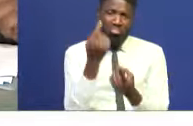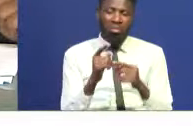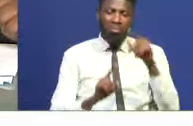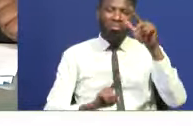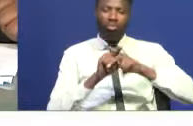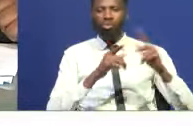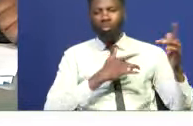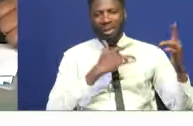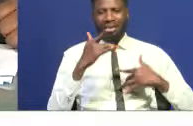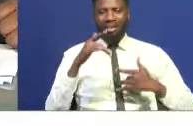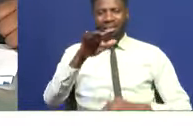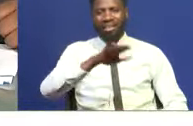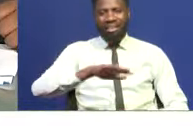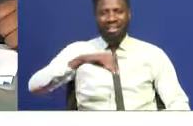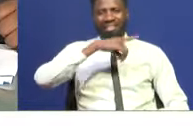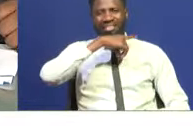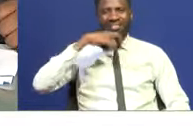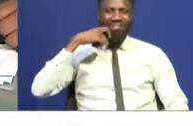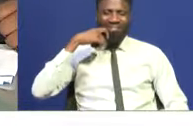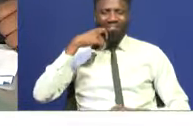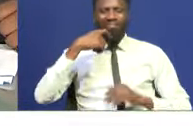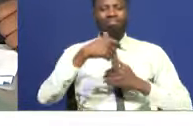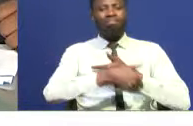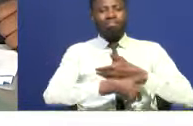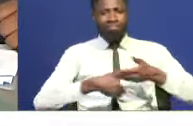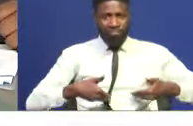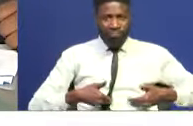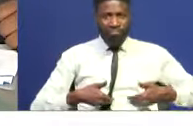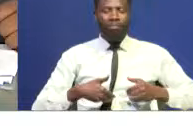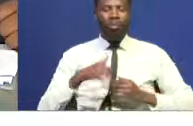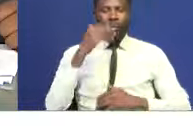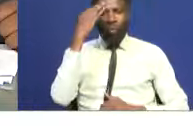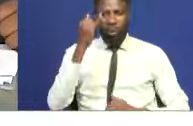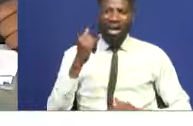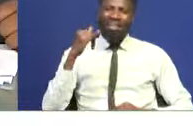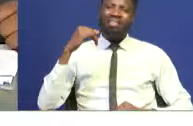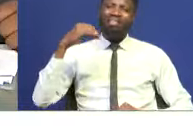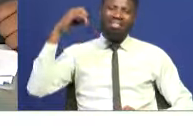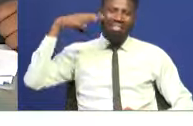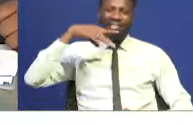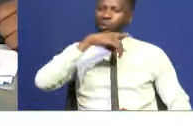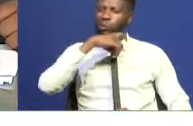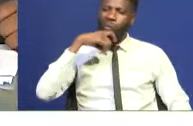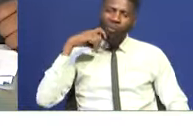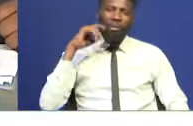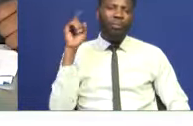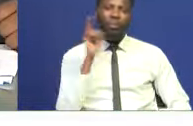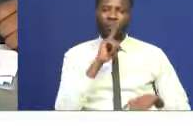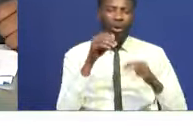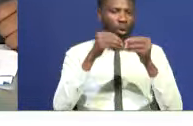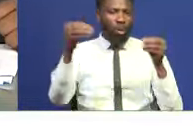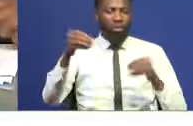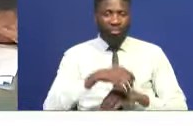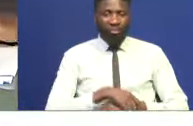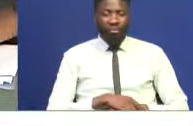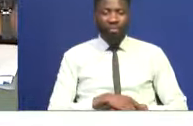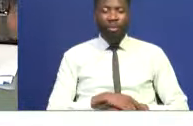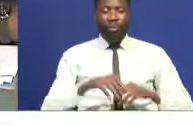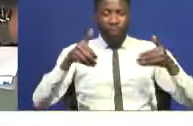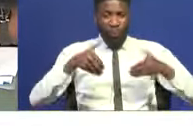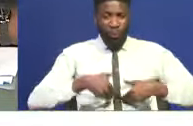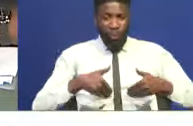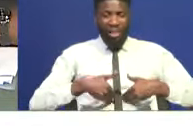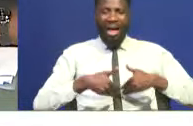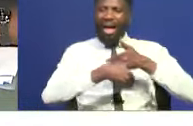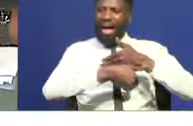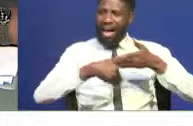arid and semi-arid regions owing to prolonged periods of droughts. Hunger among learners is leading to disruption of